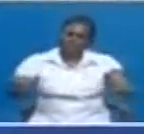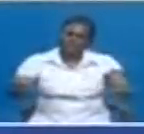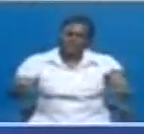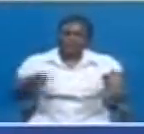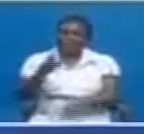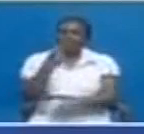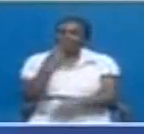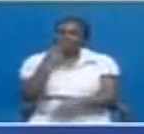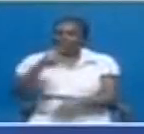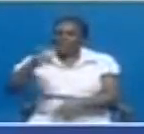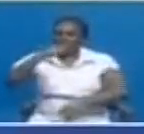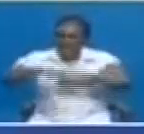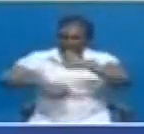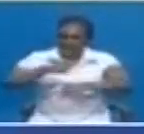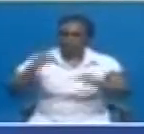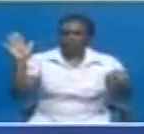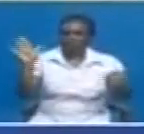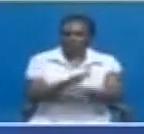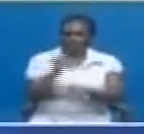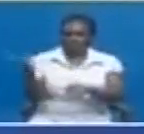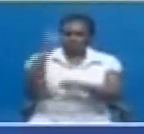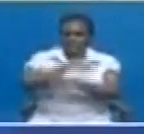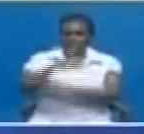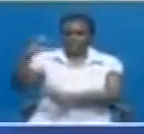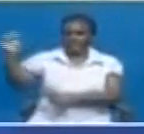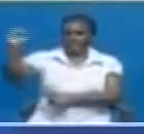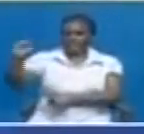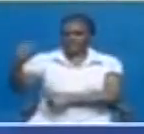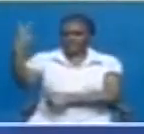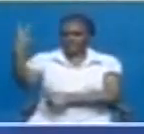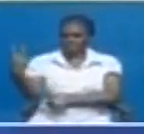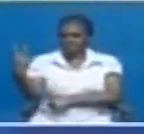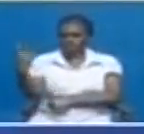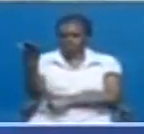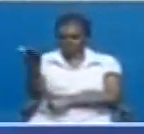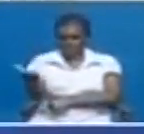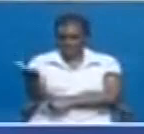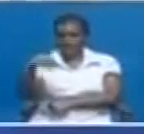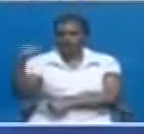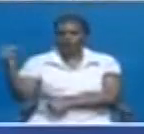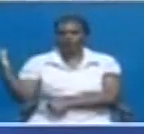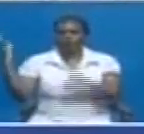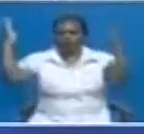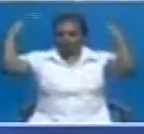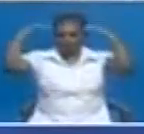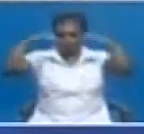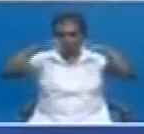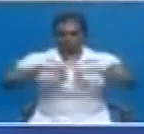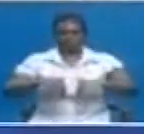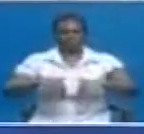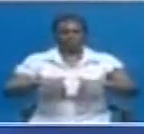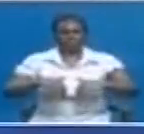to be another action-packed day, with two cabinet secretaries, Professor Jacob Kaimeni of Education and Dr. Fred Matiang'i of